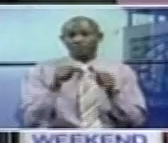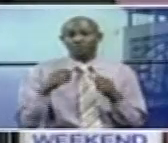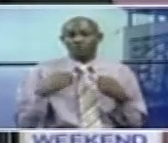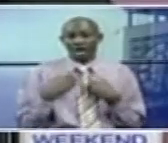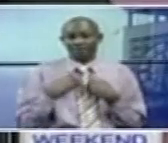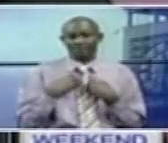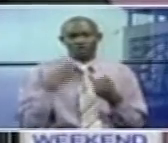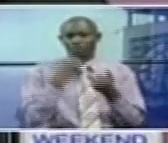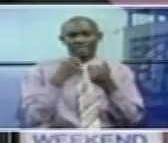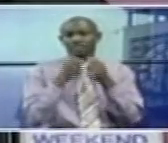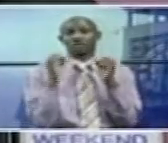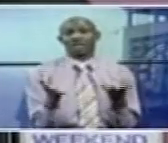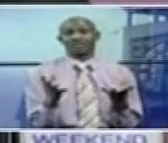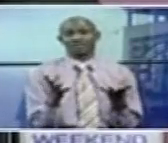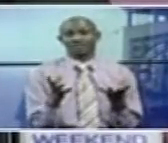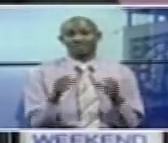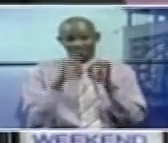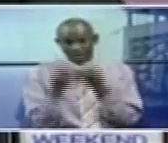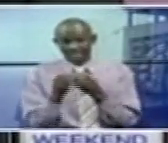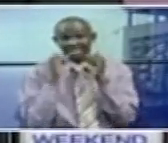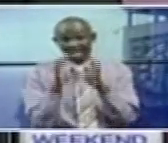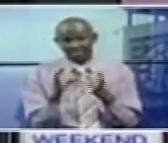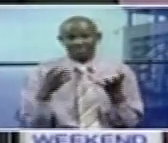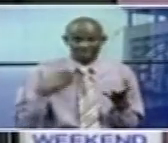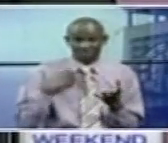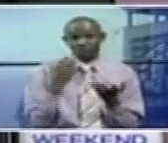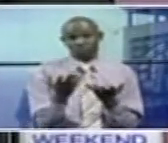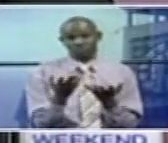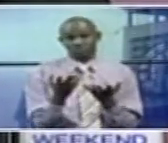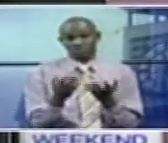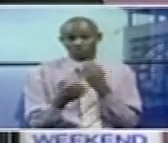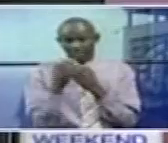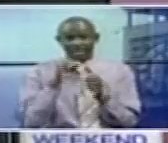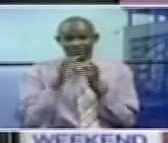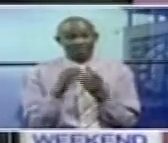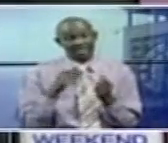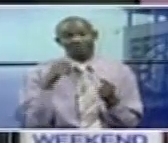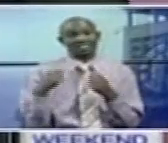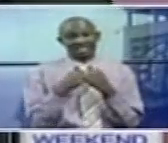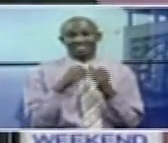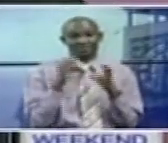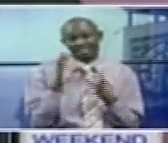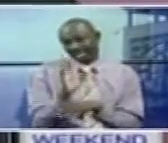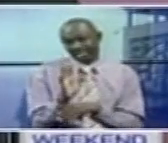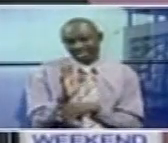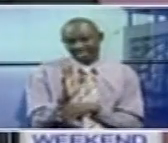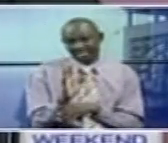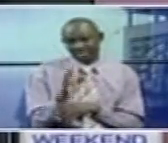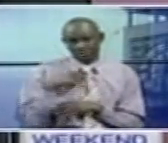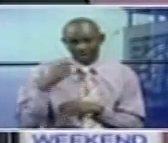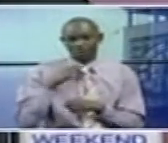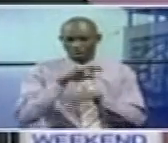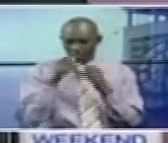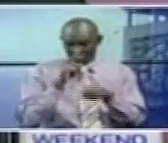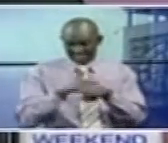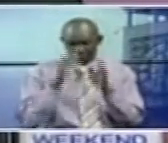no obligations. I don't have a family to run home to. I don't have children to run home to. And this means that I have a lot more time to dedicate